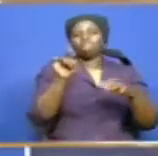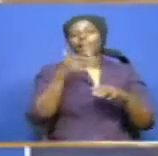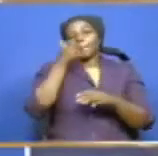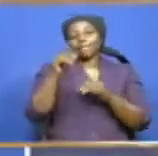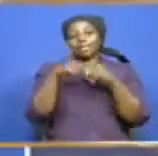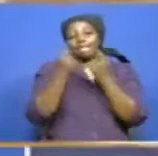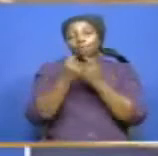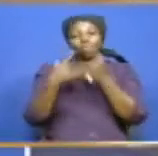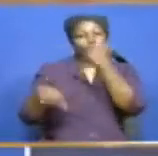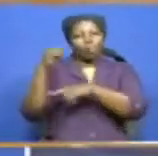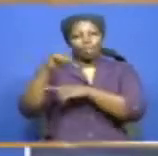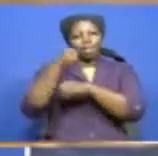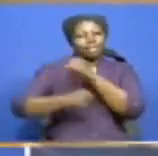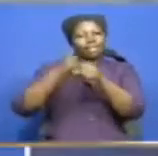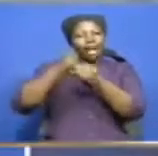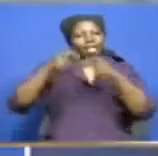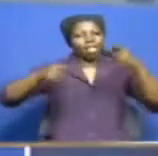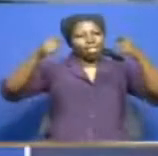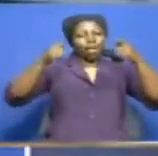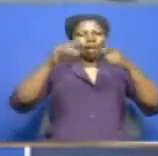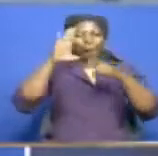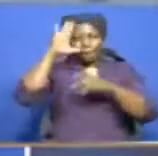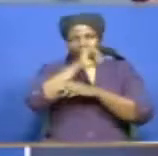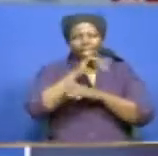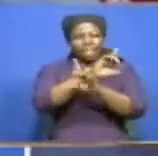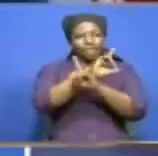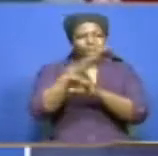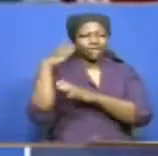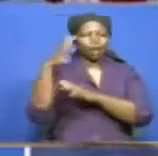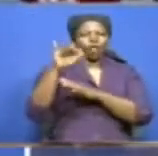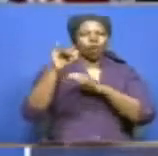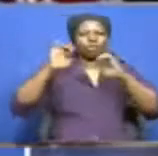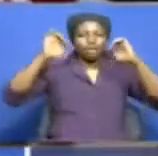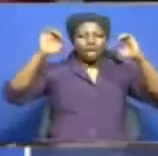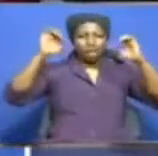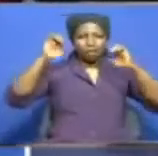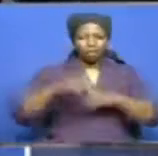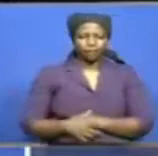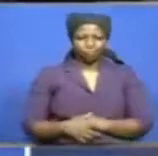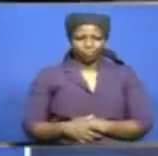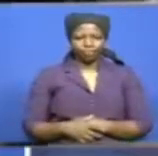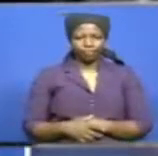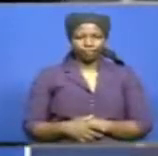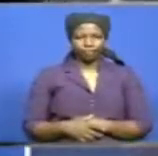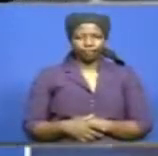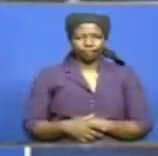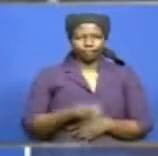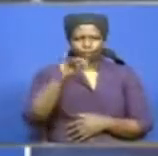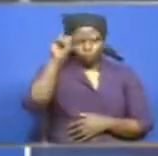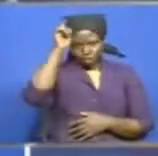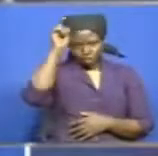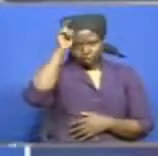to bag this year's title in the absence of defending champions Al Ahly of Egypt. Karanja David for Channel 1 Sports.